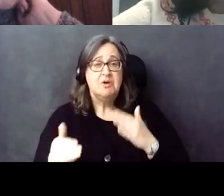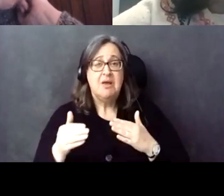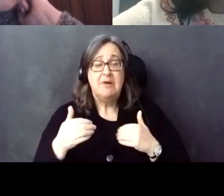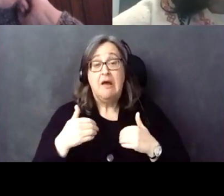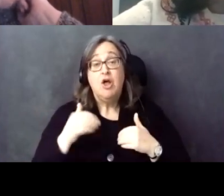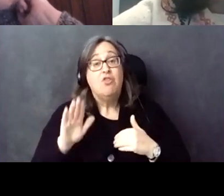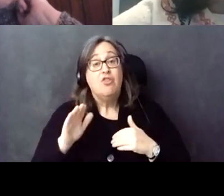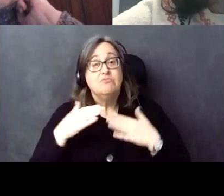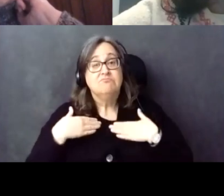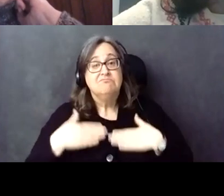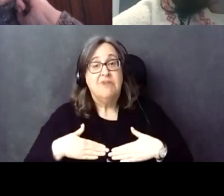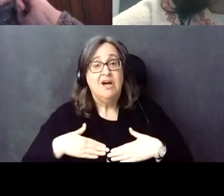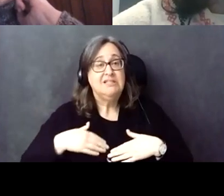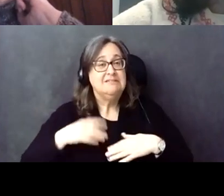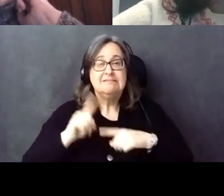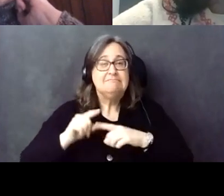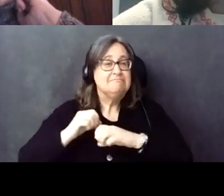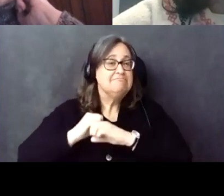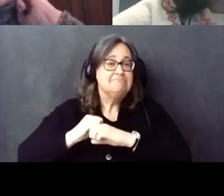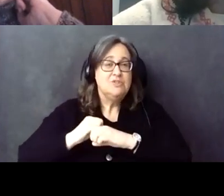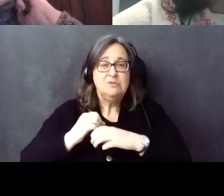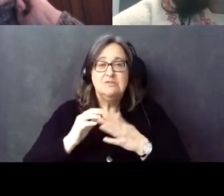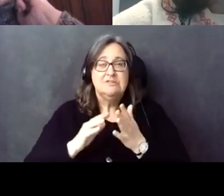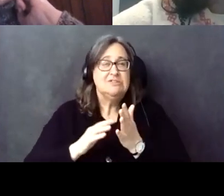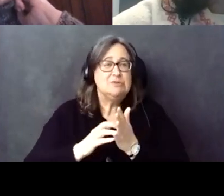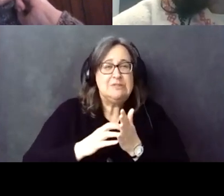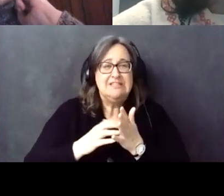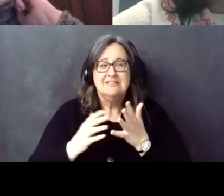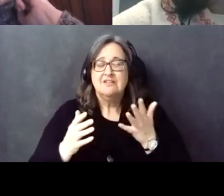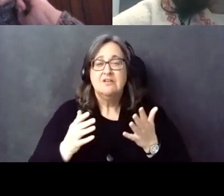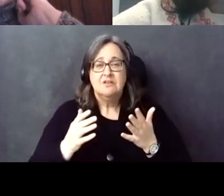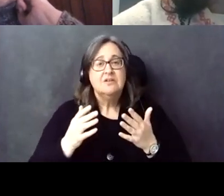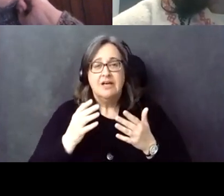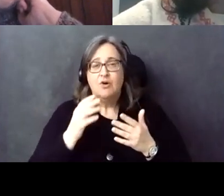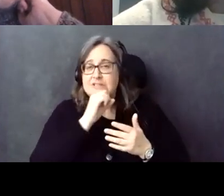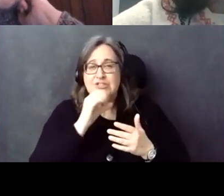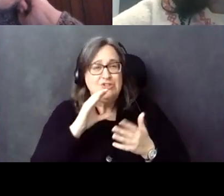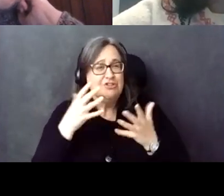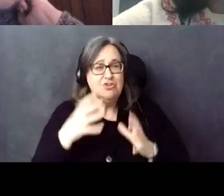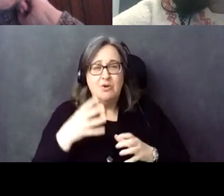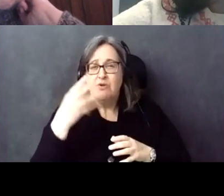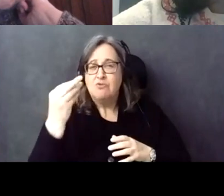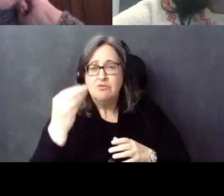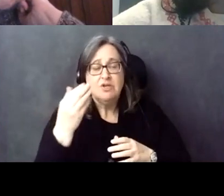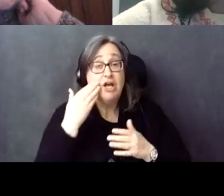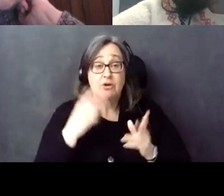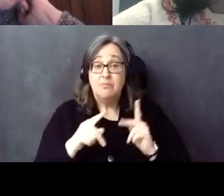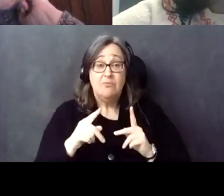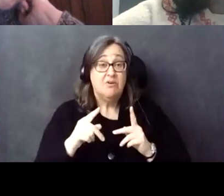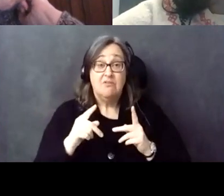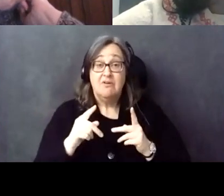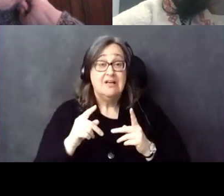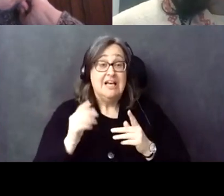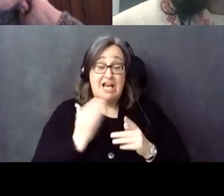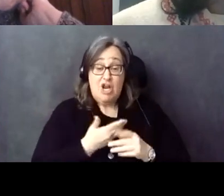immunocompromised, or maybe they're seniors that just don't feel comfortable going out. So we know there's a large swath of our neighbors that aren't getting the support they need.